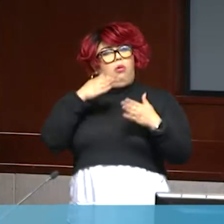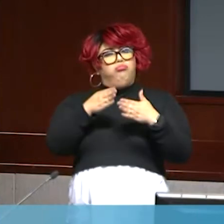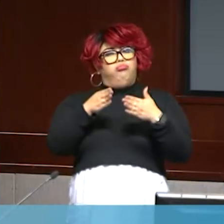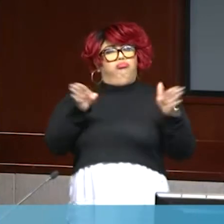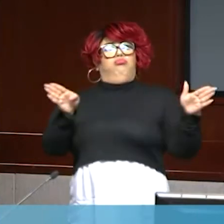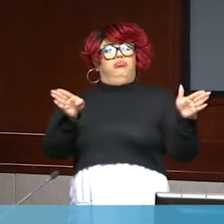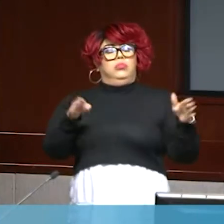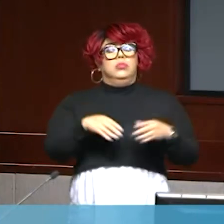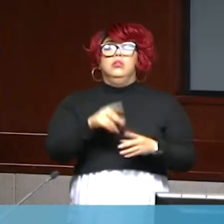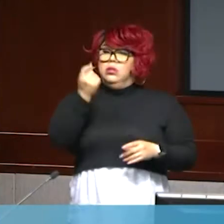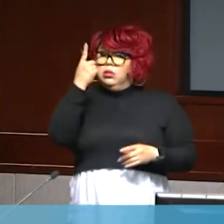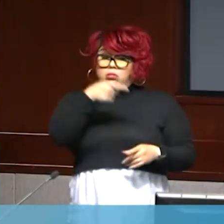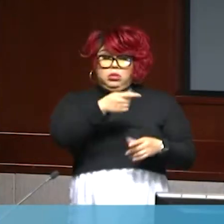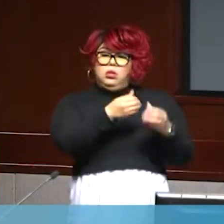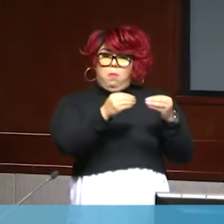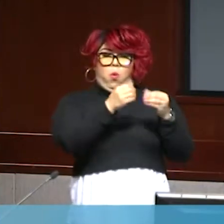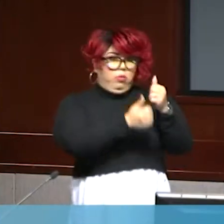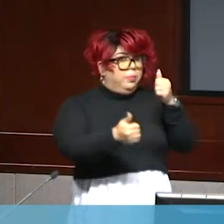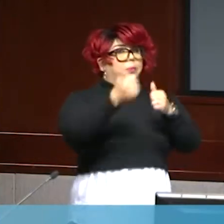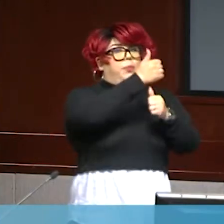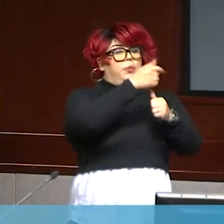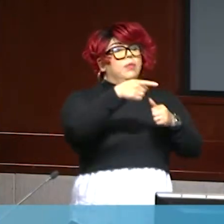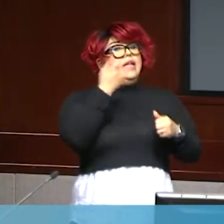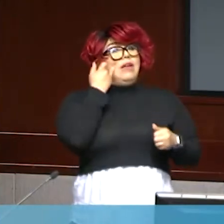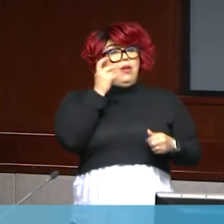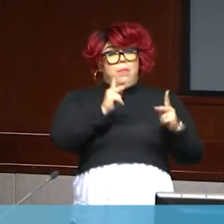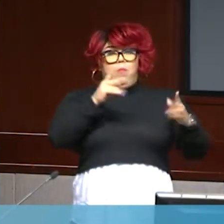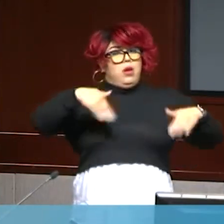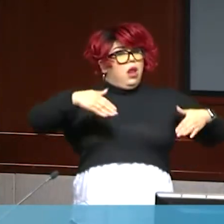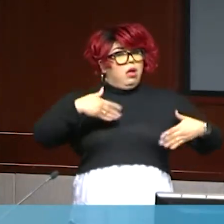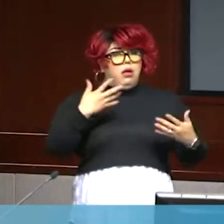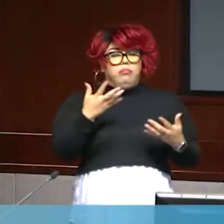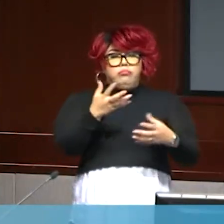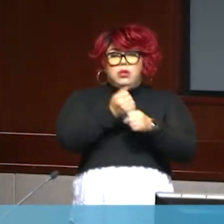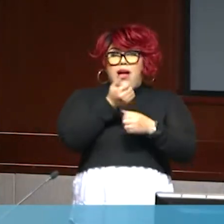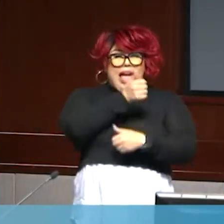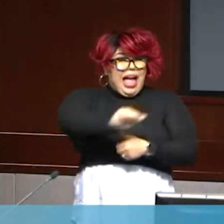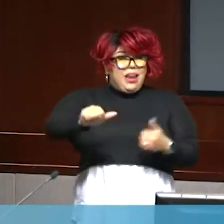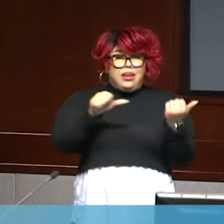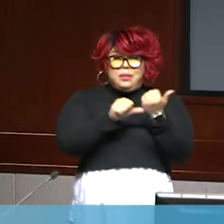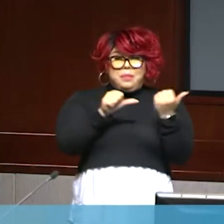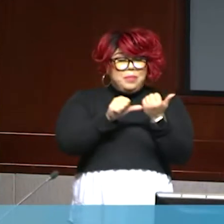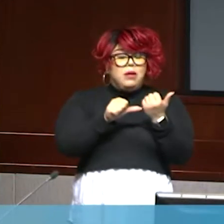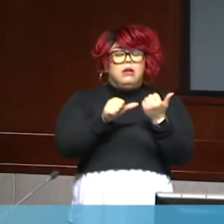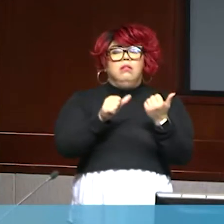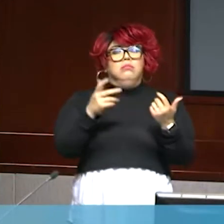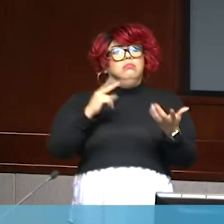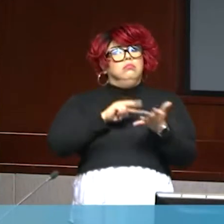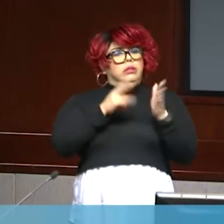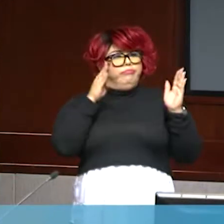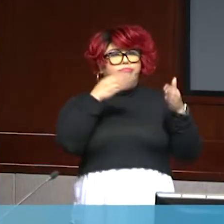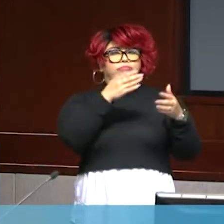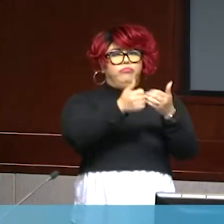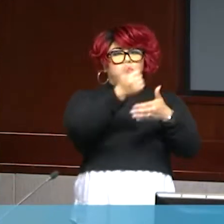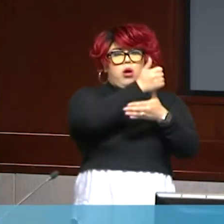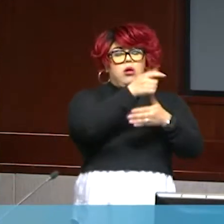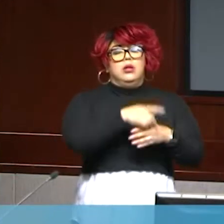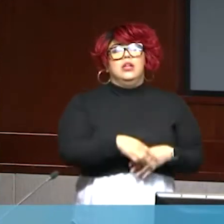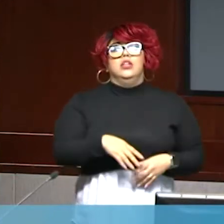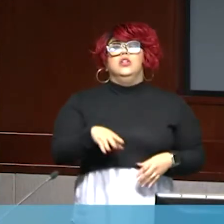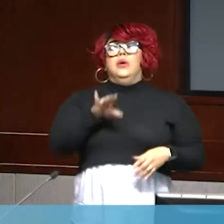still prioritizing those who have not received federal assistance yet. So if you've received PPP,